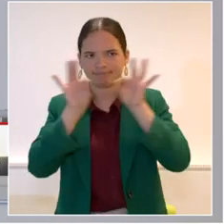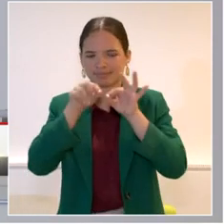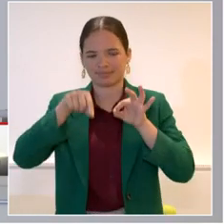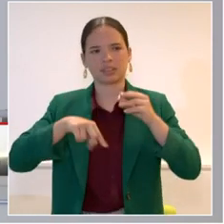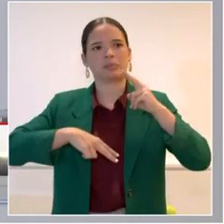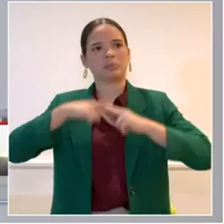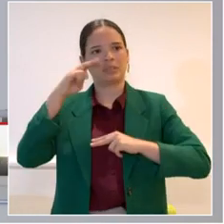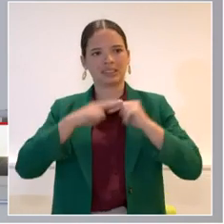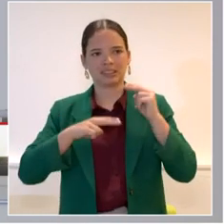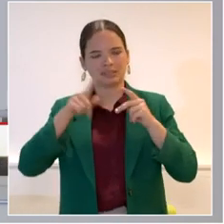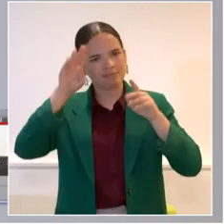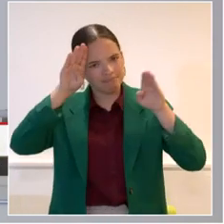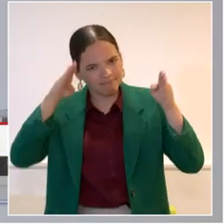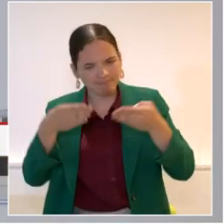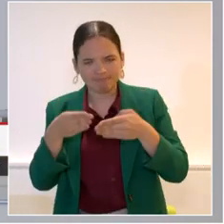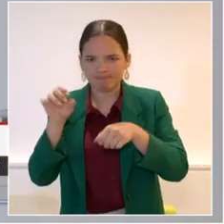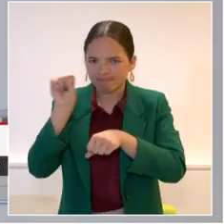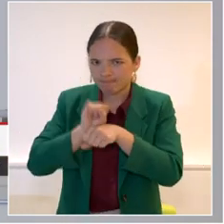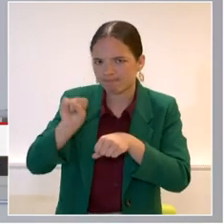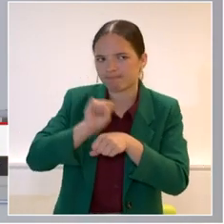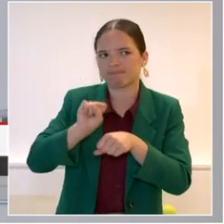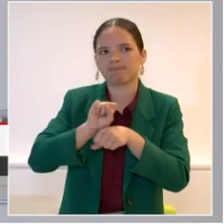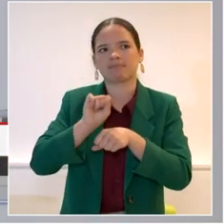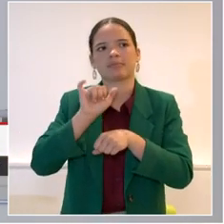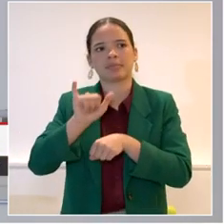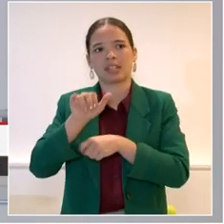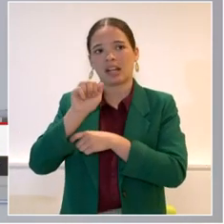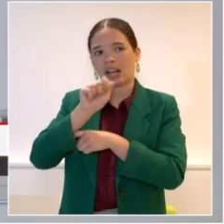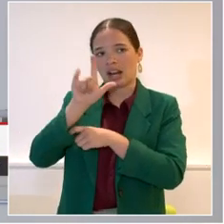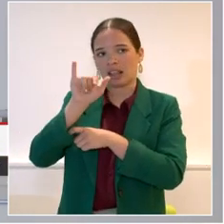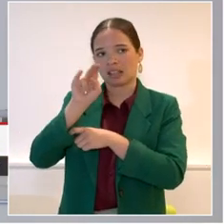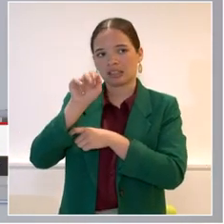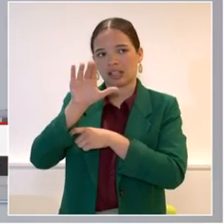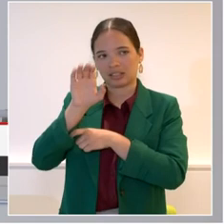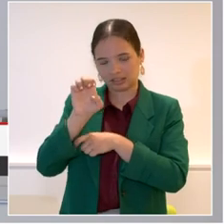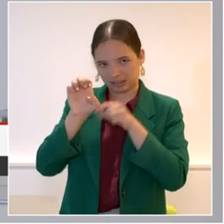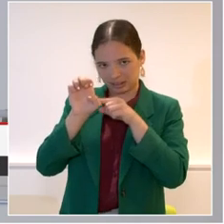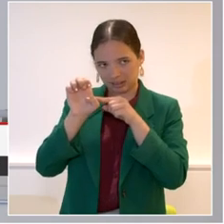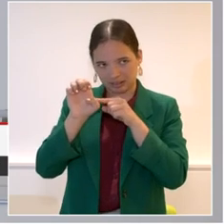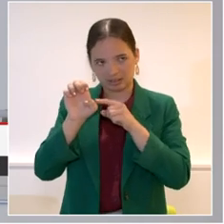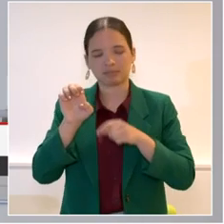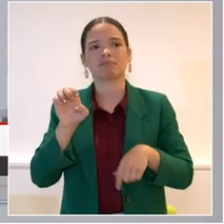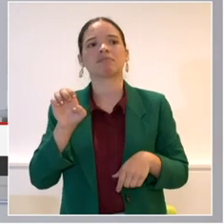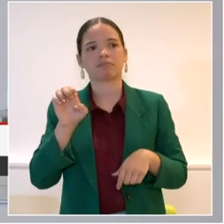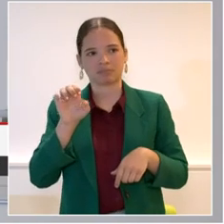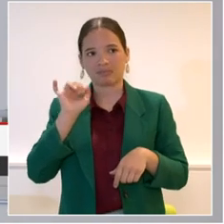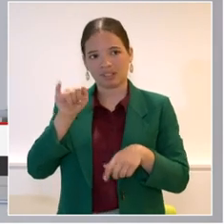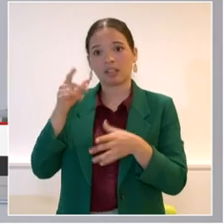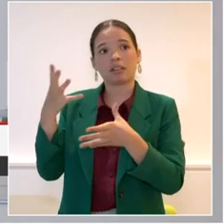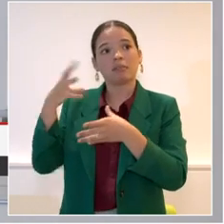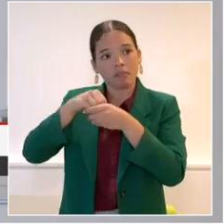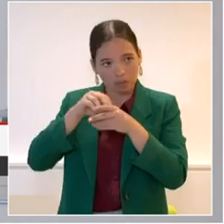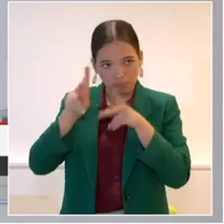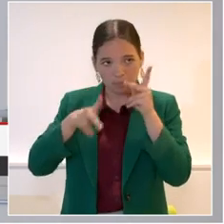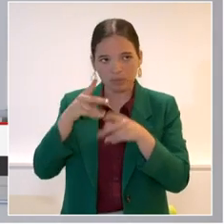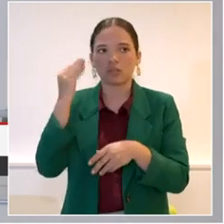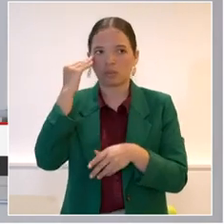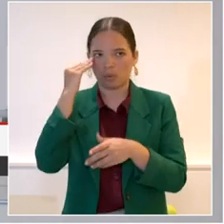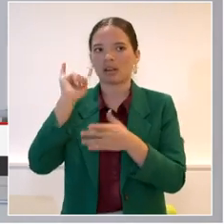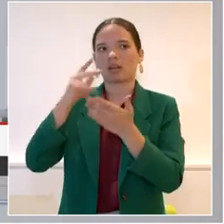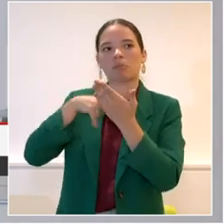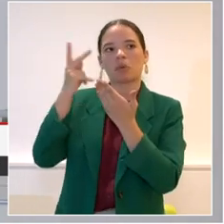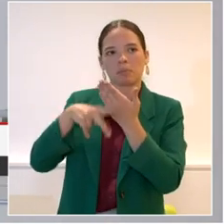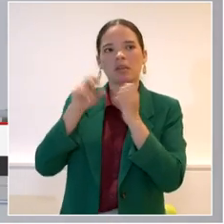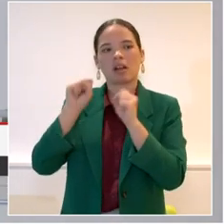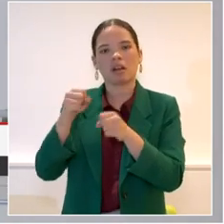something Alliance participants know they can get what they need when they come to Taylor Street. So I'm so thrilled that we are